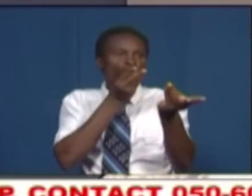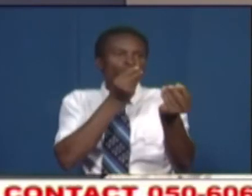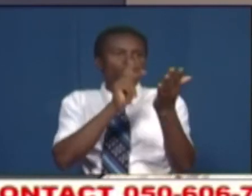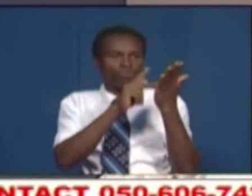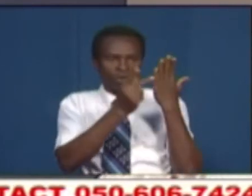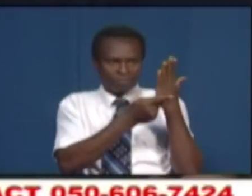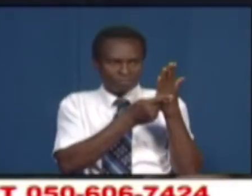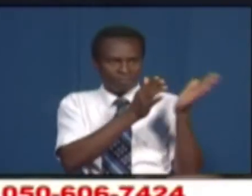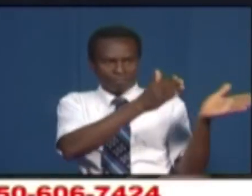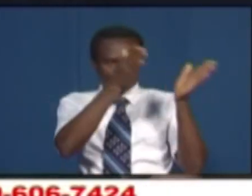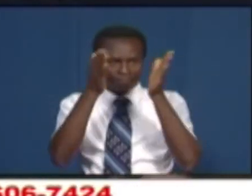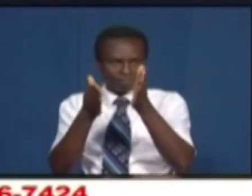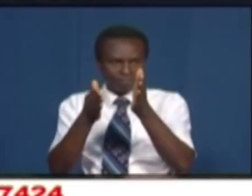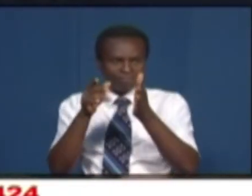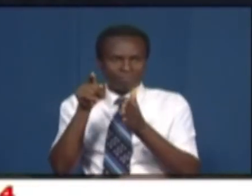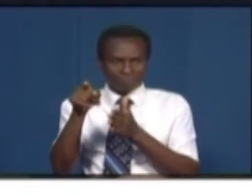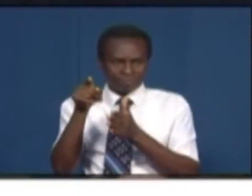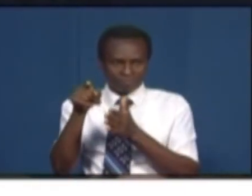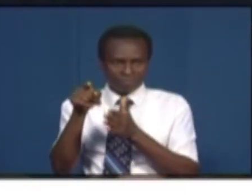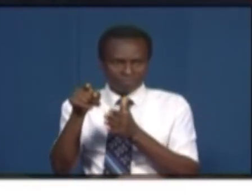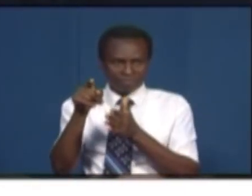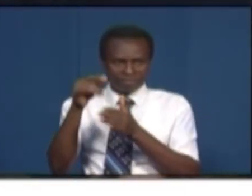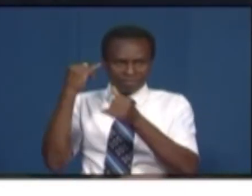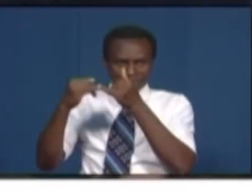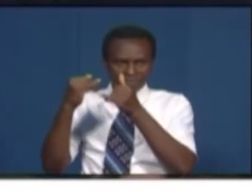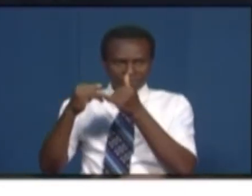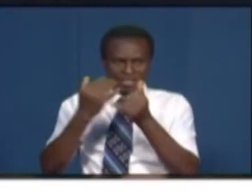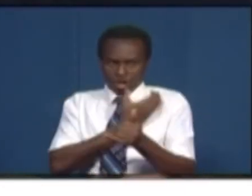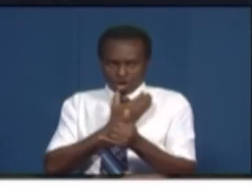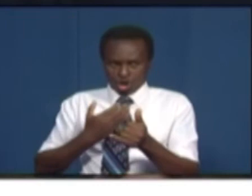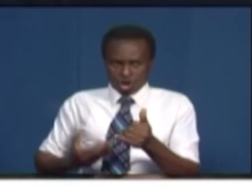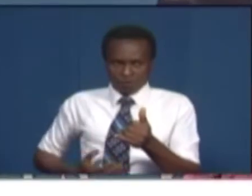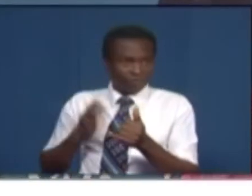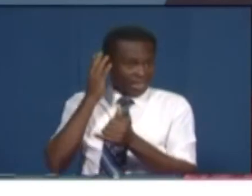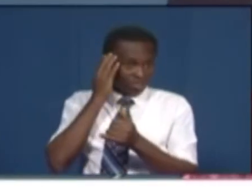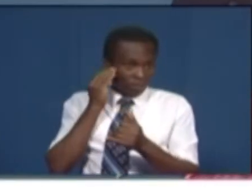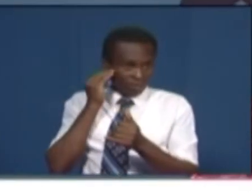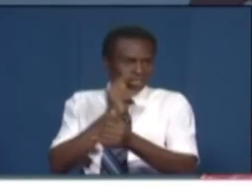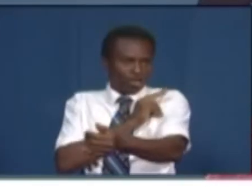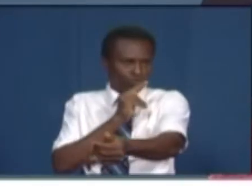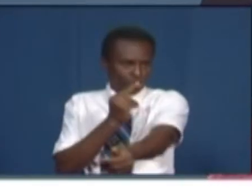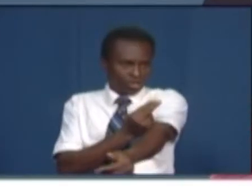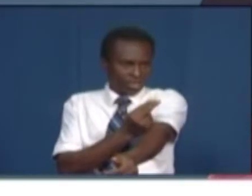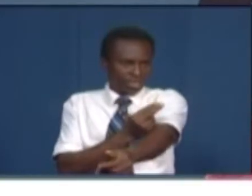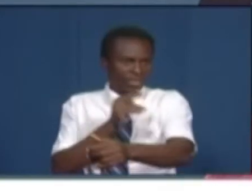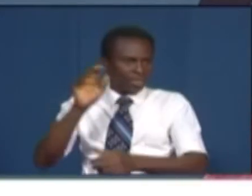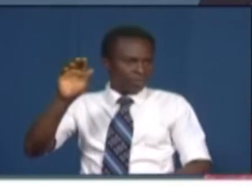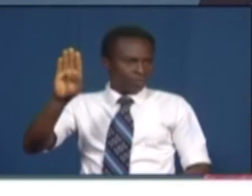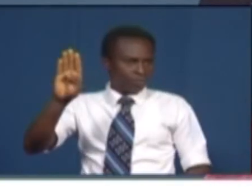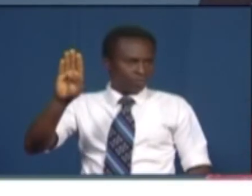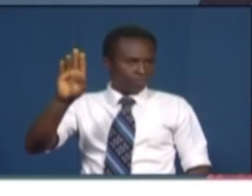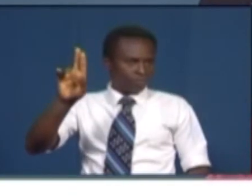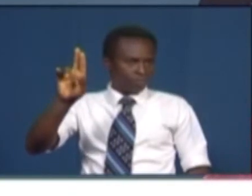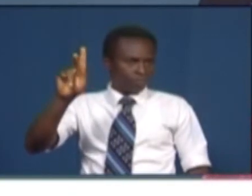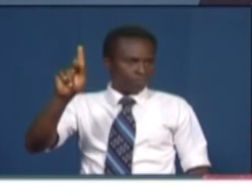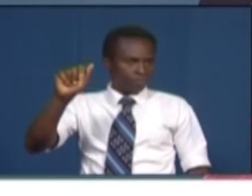finally, Tani Aduko Bukari, chief expert on nutrition. She's a nutritionist and a health